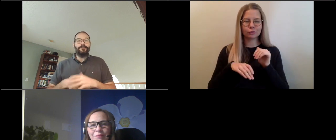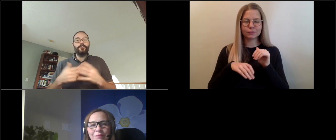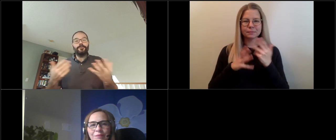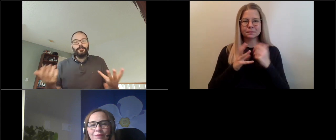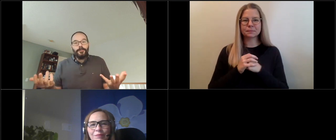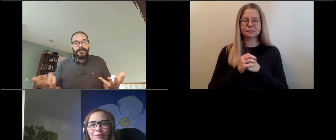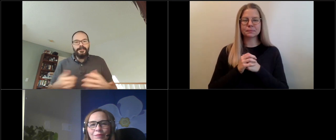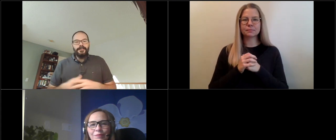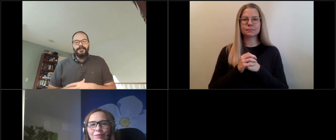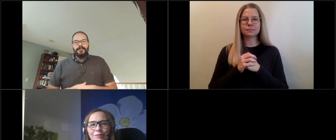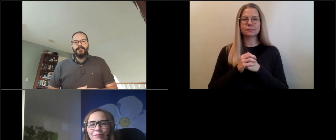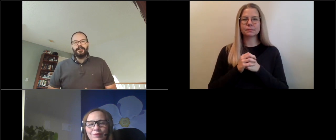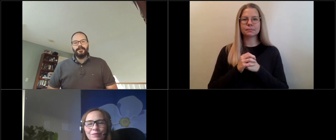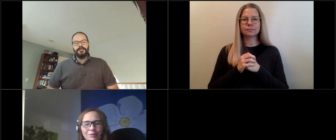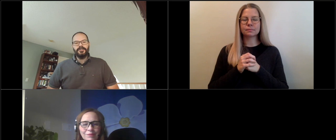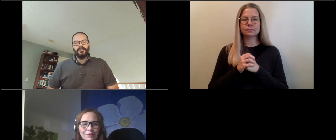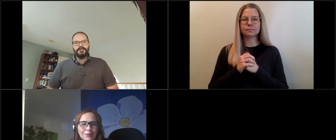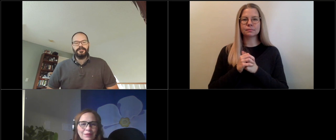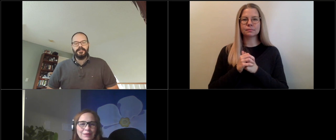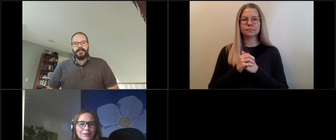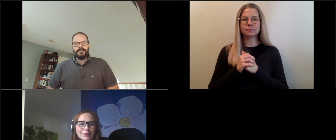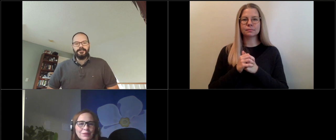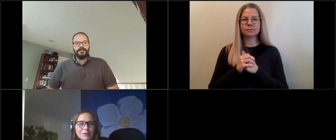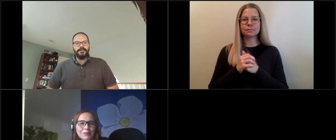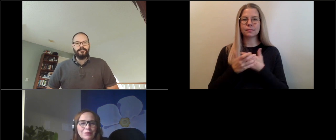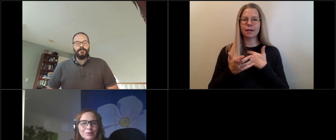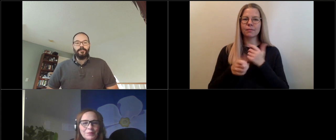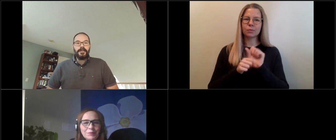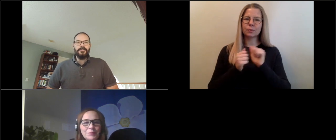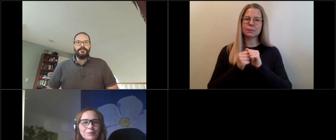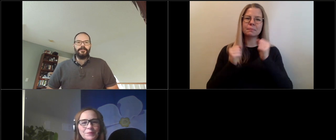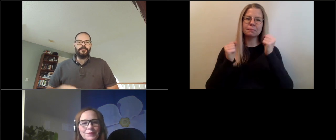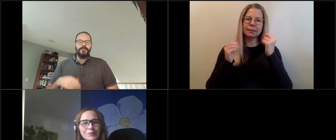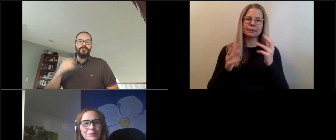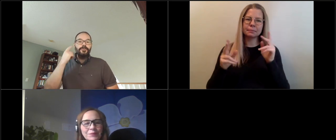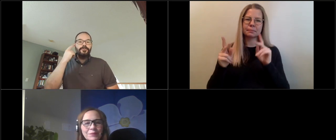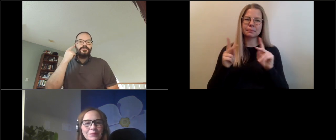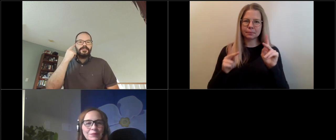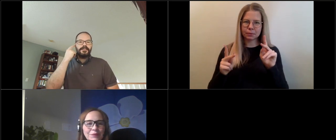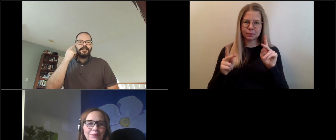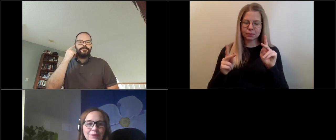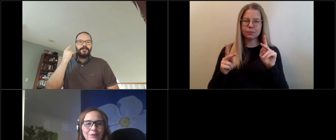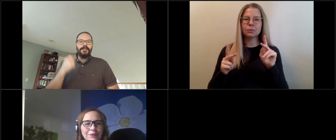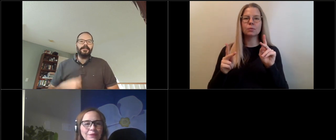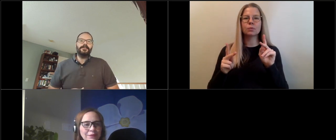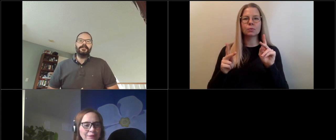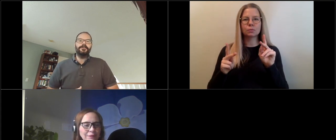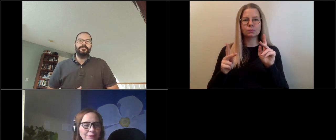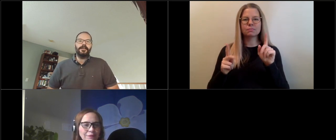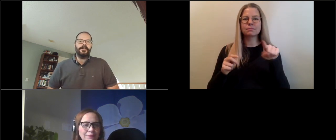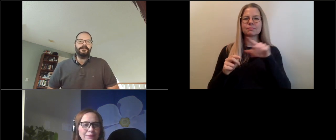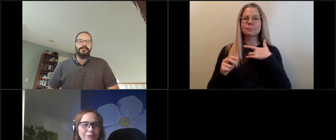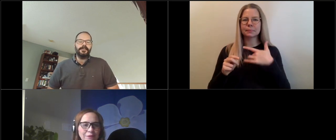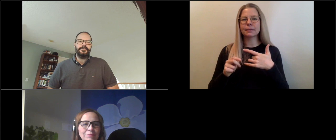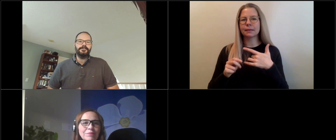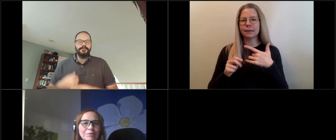I've worked with many adults, and many of them use the